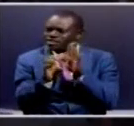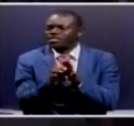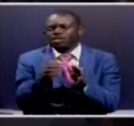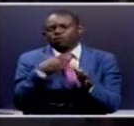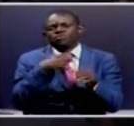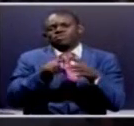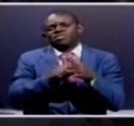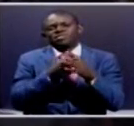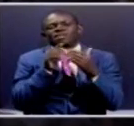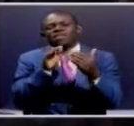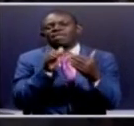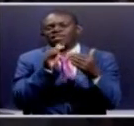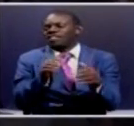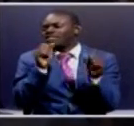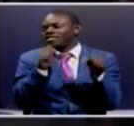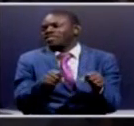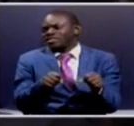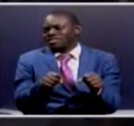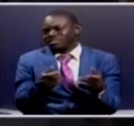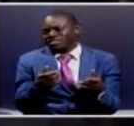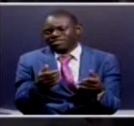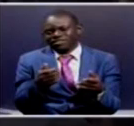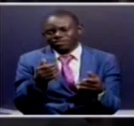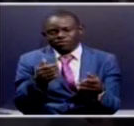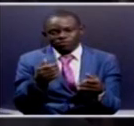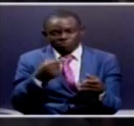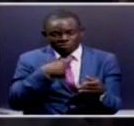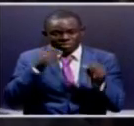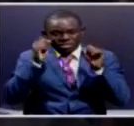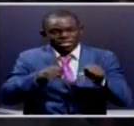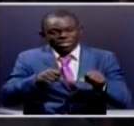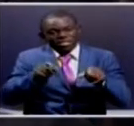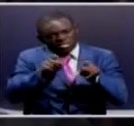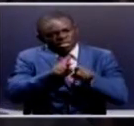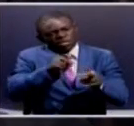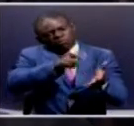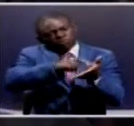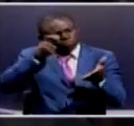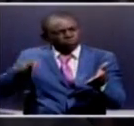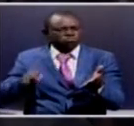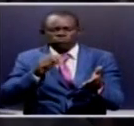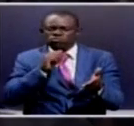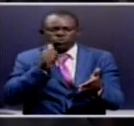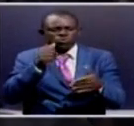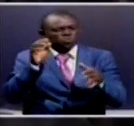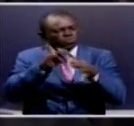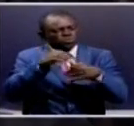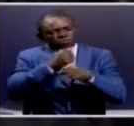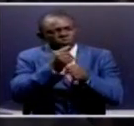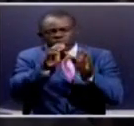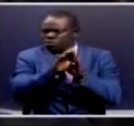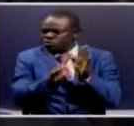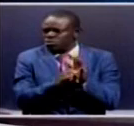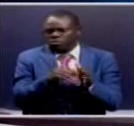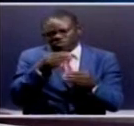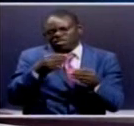mischievous, I would say we are not attending, because so you can choose to be negative. Very easy. But is that being